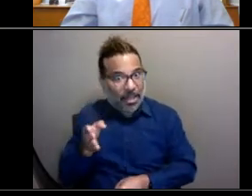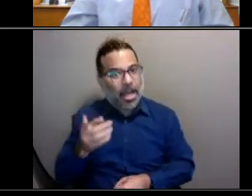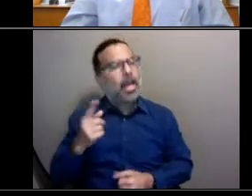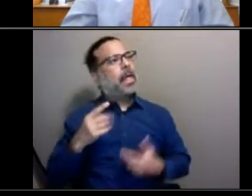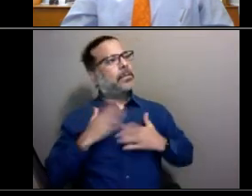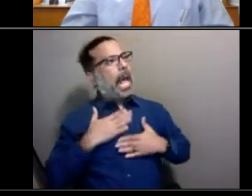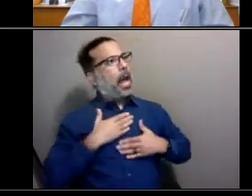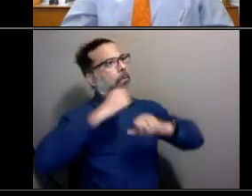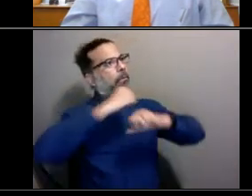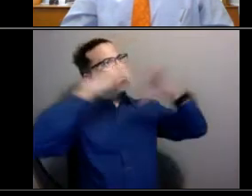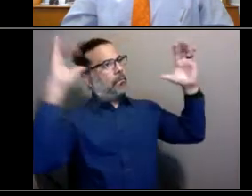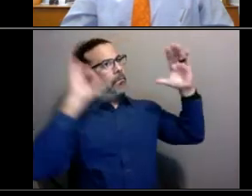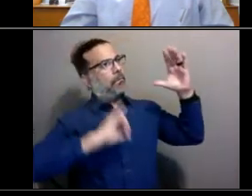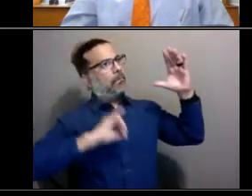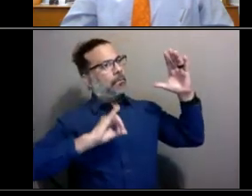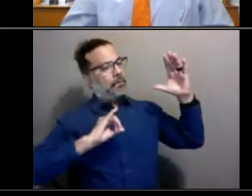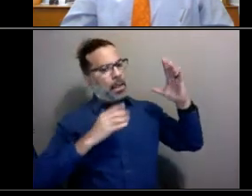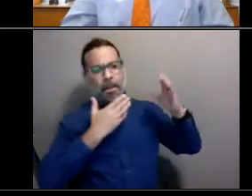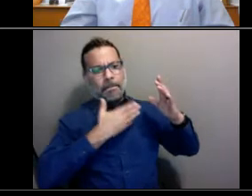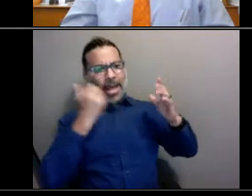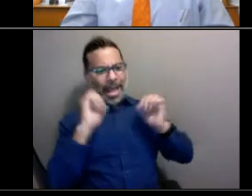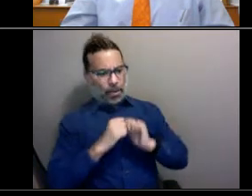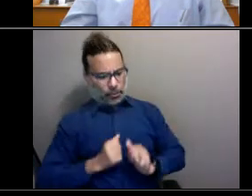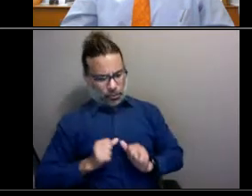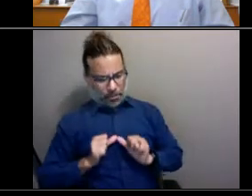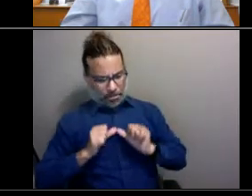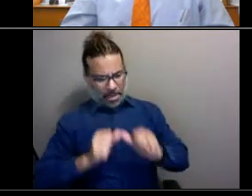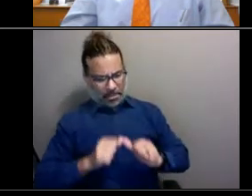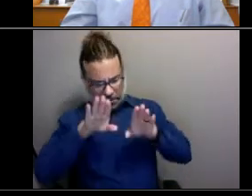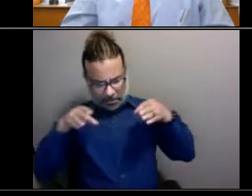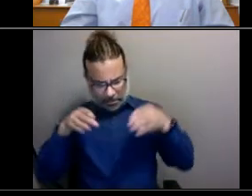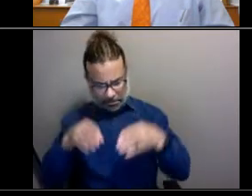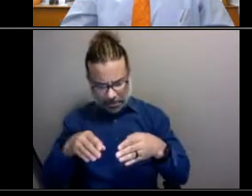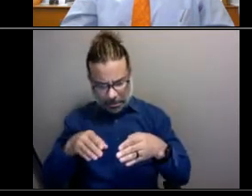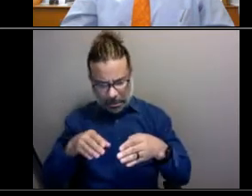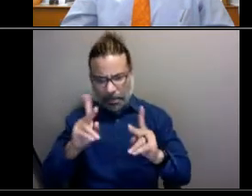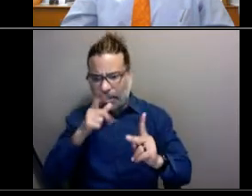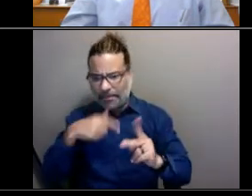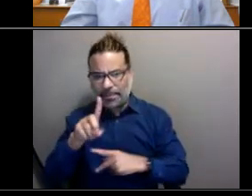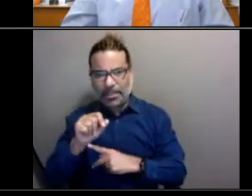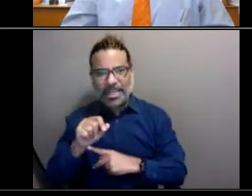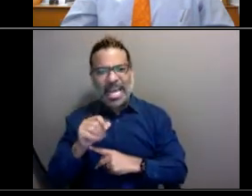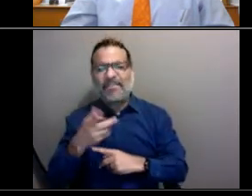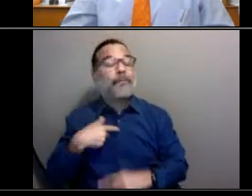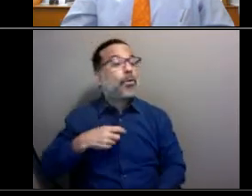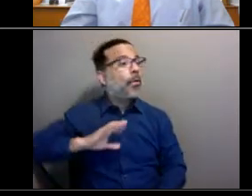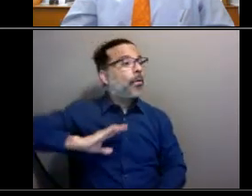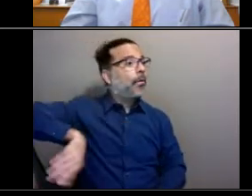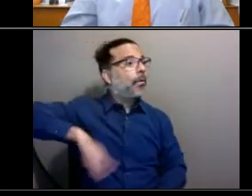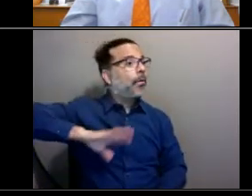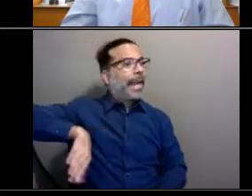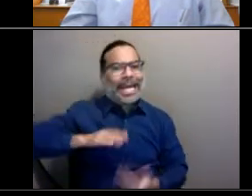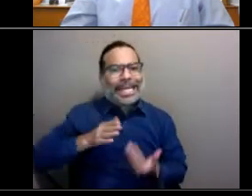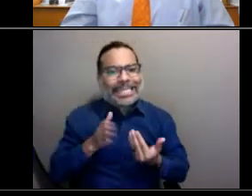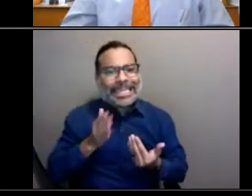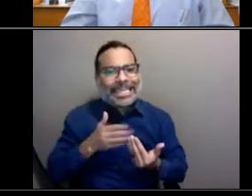about the best ways to maintain the focus on consumers with disabilities. Because if it's something you're not looking at, it's really easy